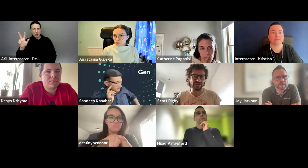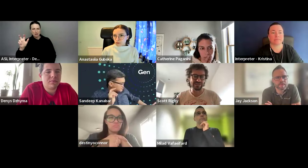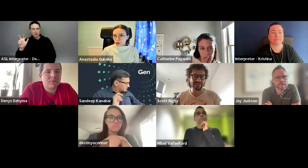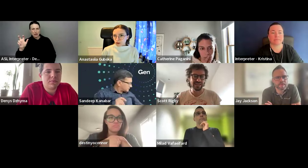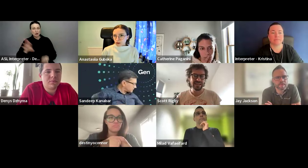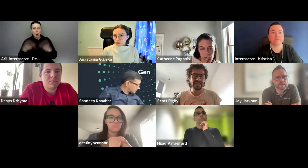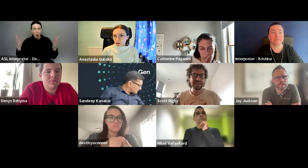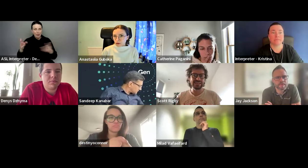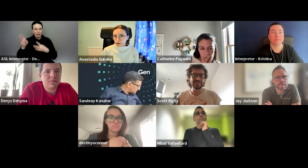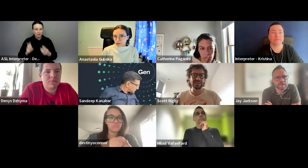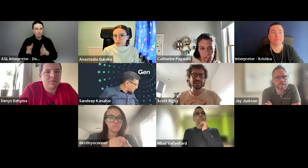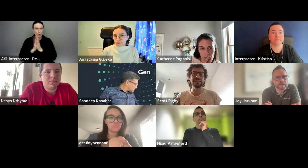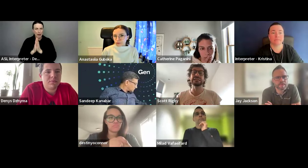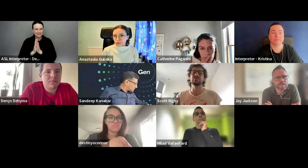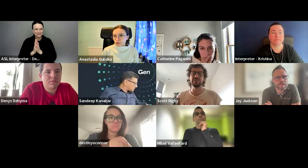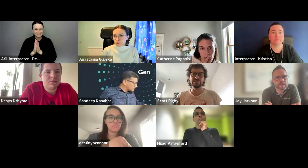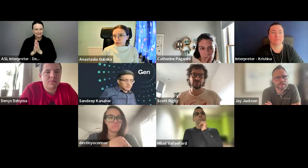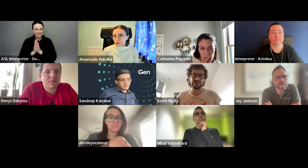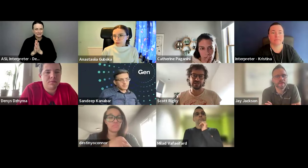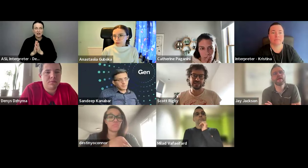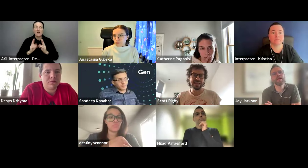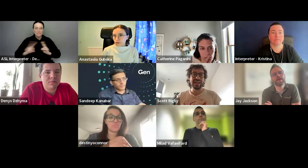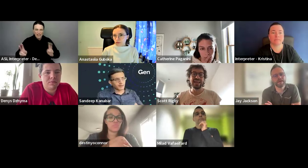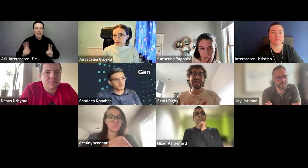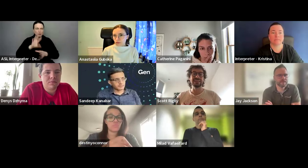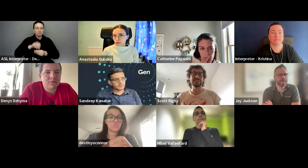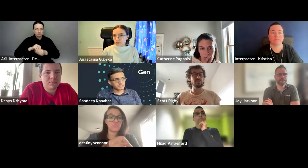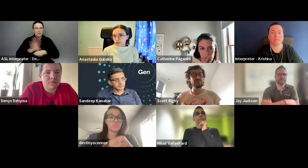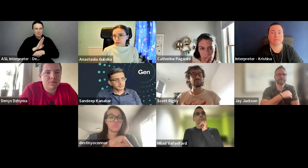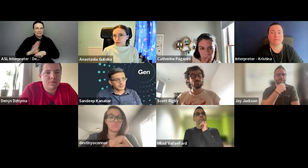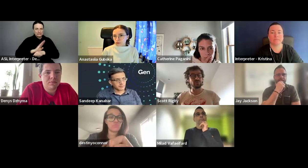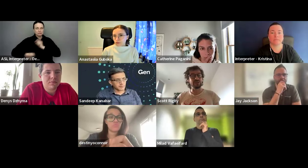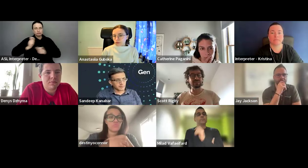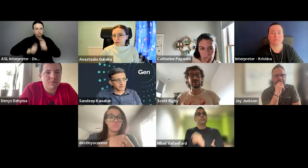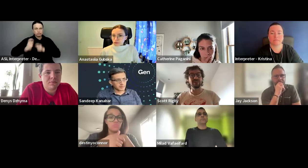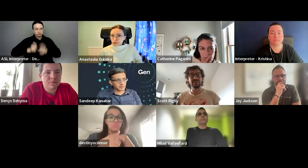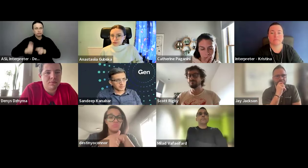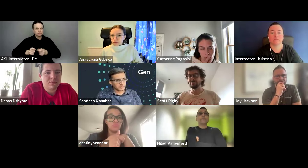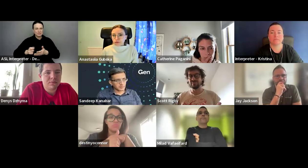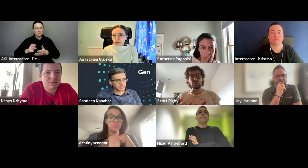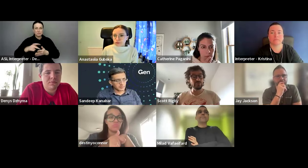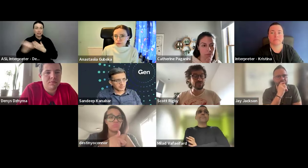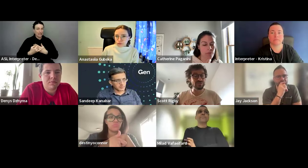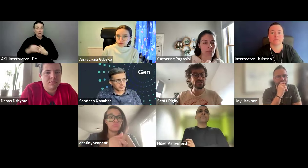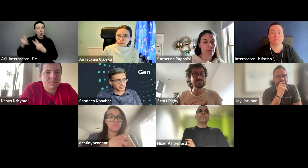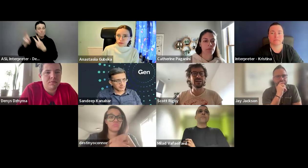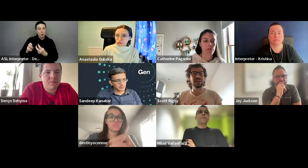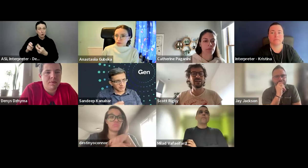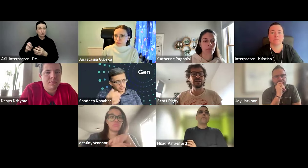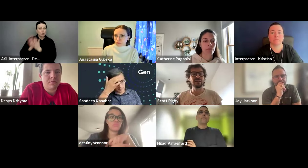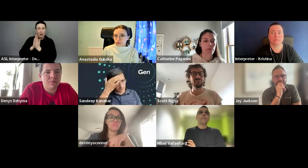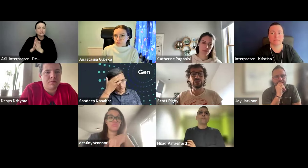pull requests. It's a highly contributed to project. And some of these pull requests are new